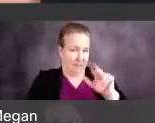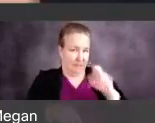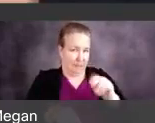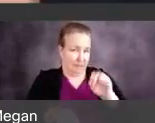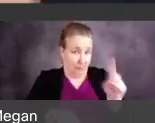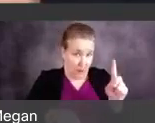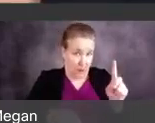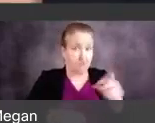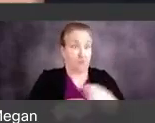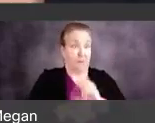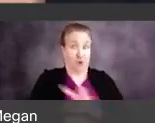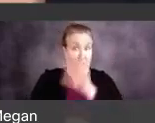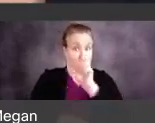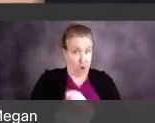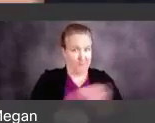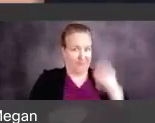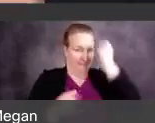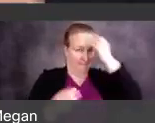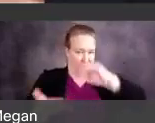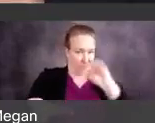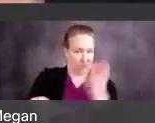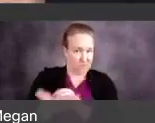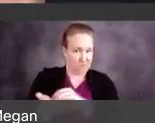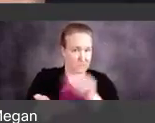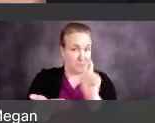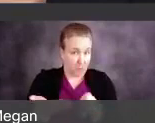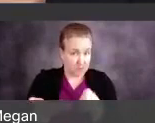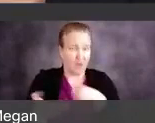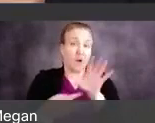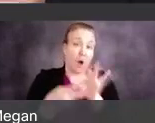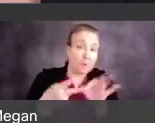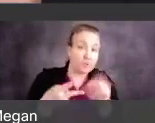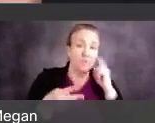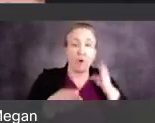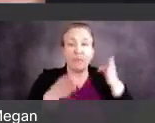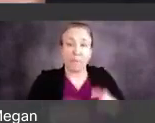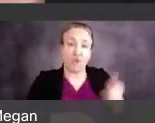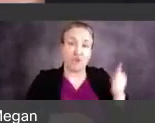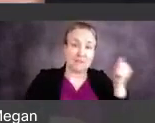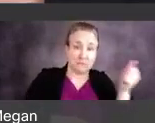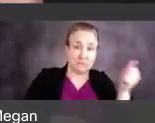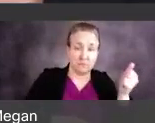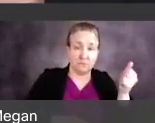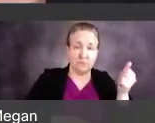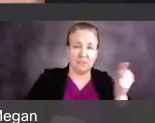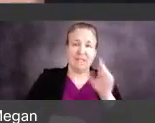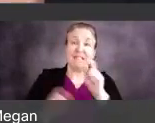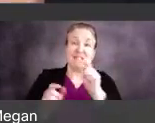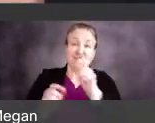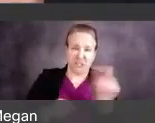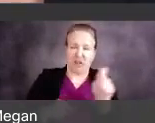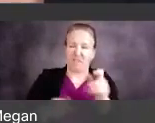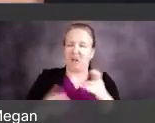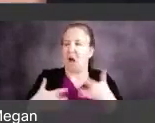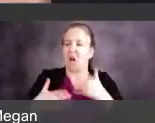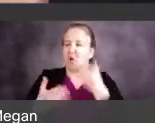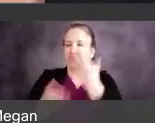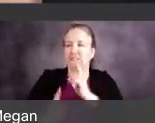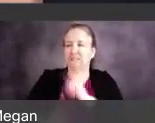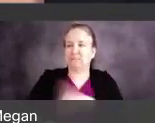actual appointment. And there is an option for a person to tick that they do not wish to